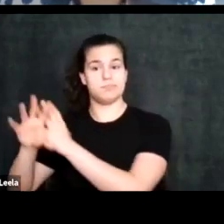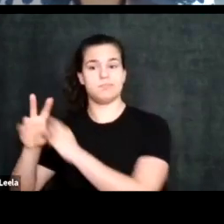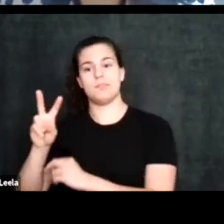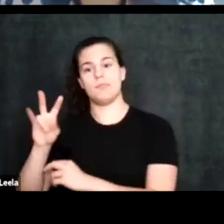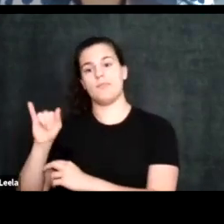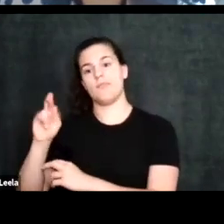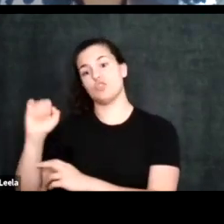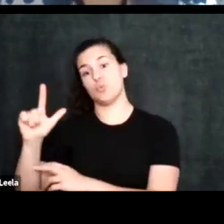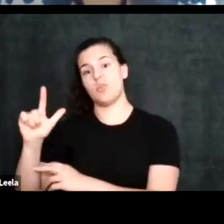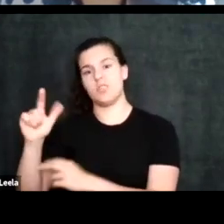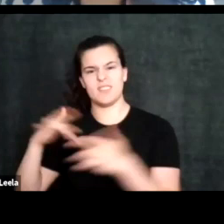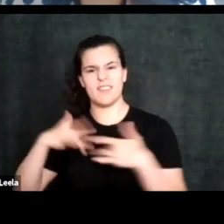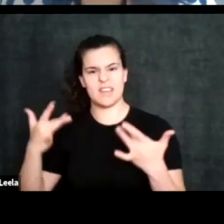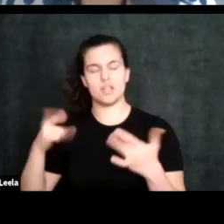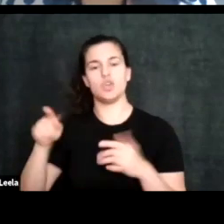to